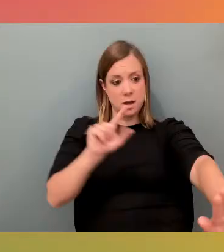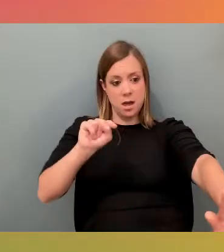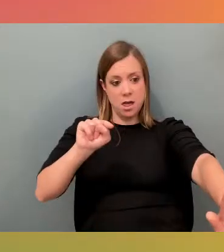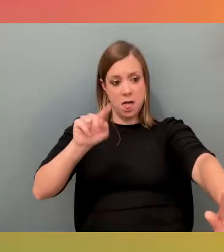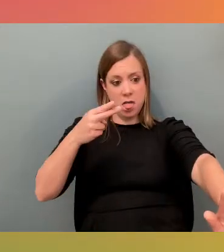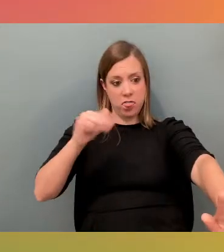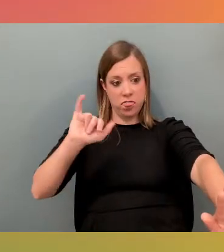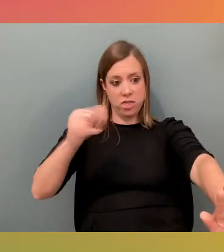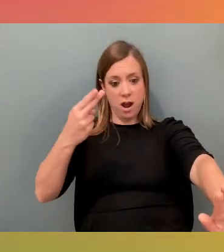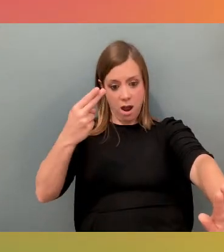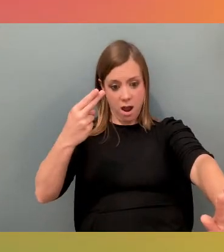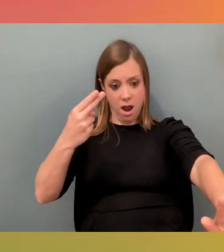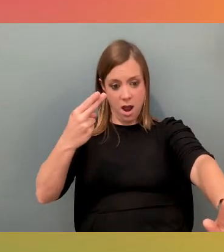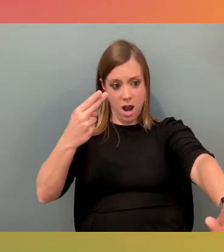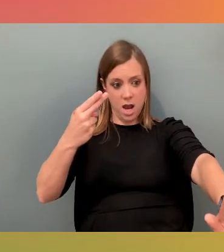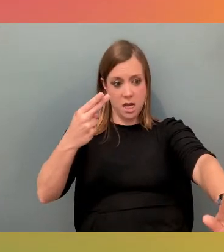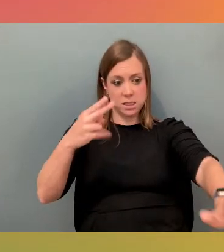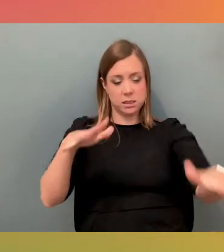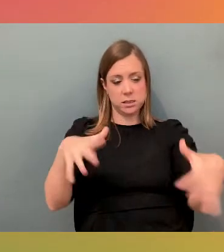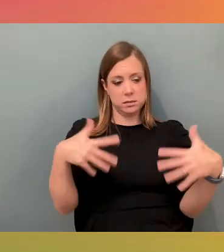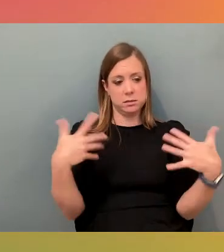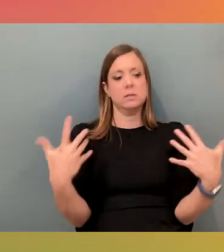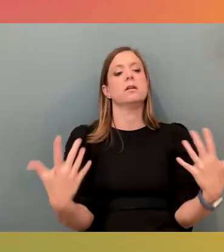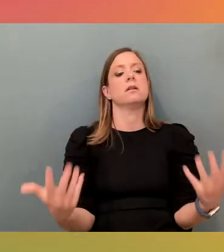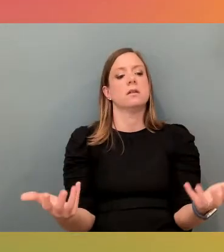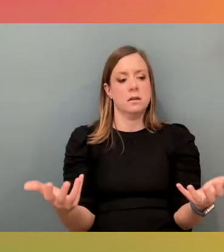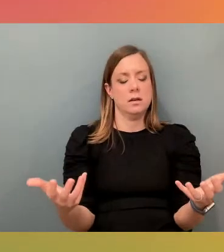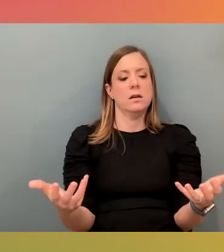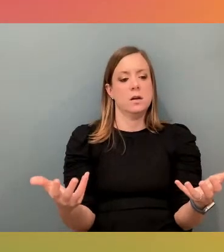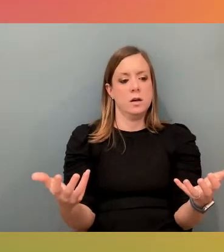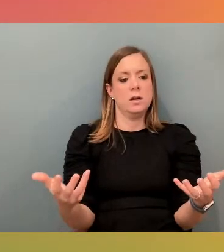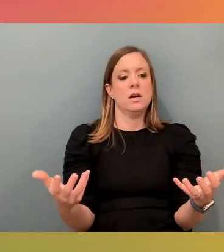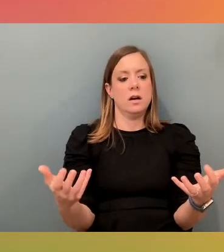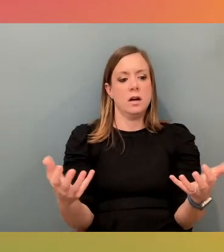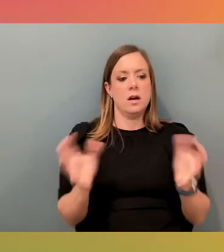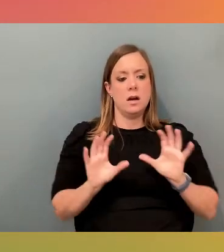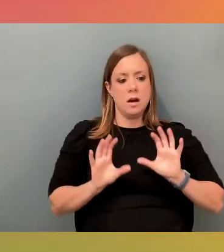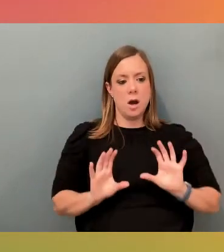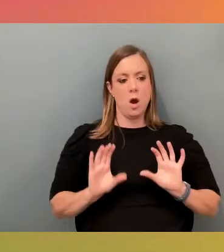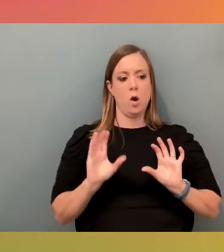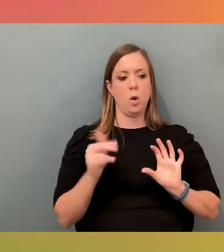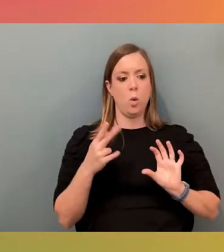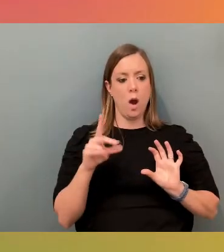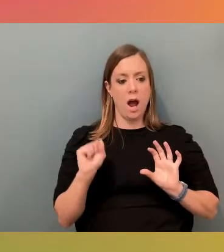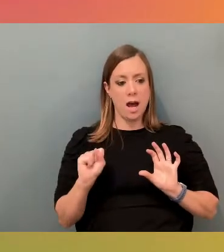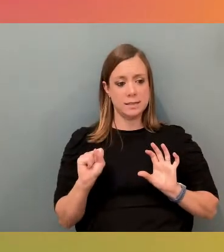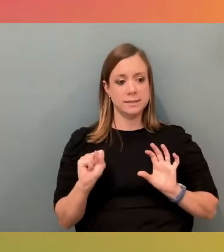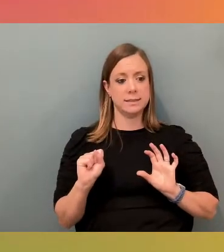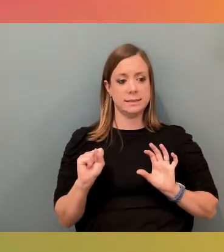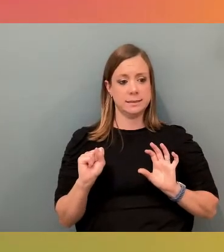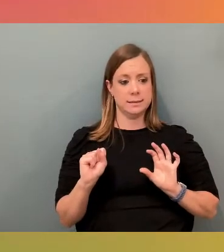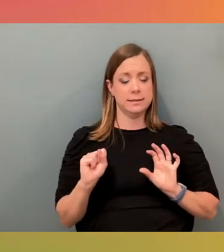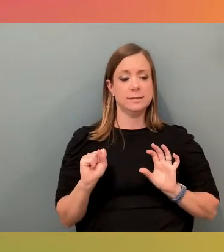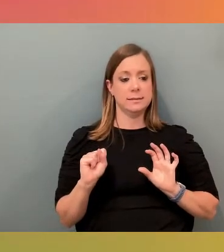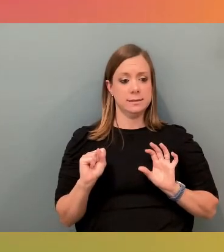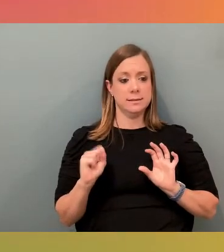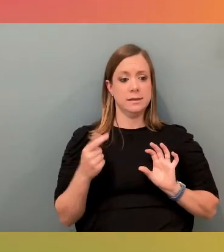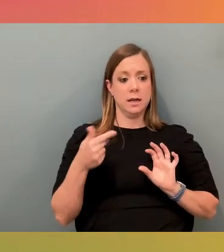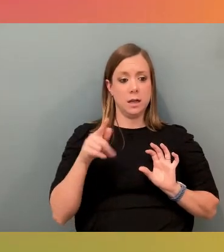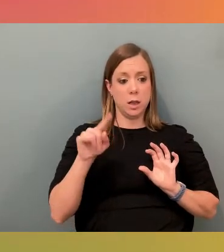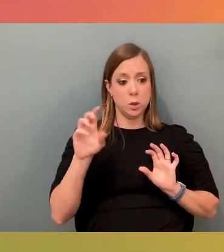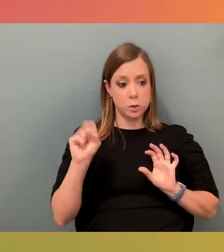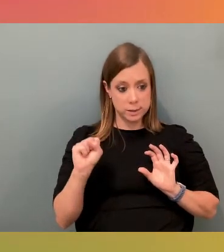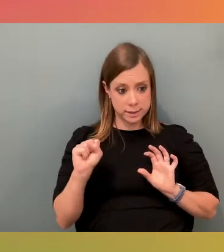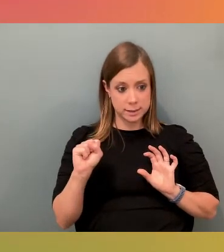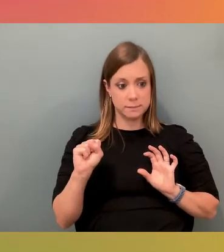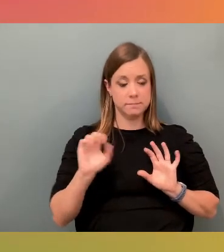Beautiful. Relaxing your thighs, your quads, your hamstrings, and your glutes. We did a lot of work